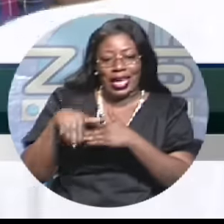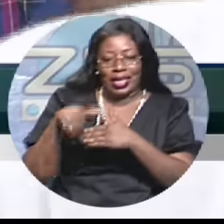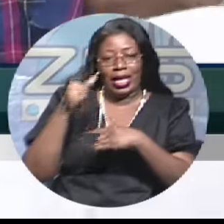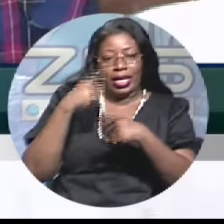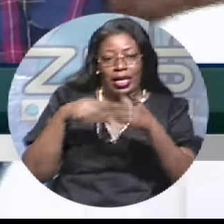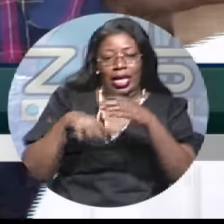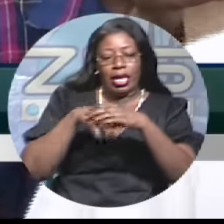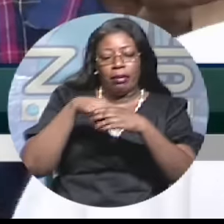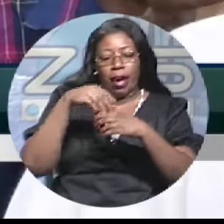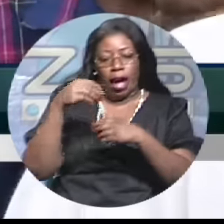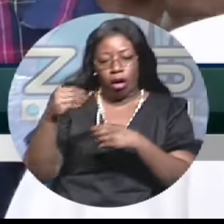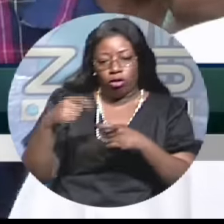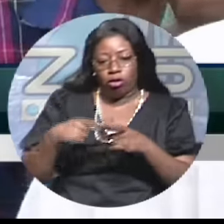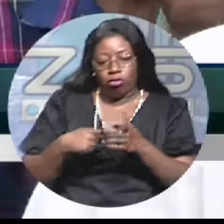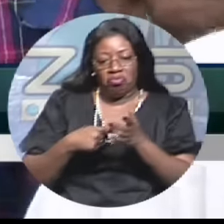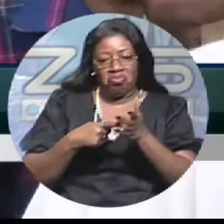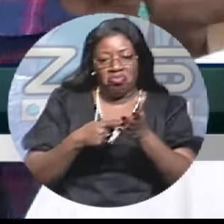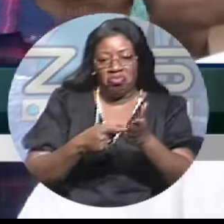out to give the impression,